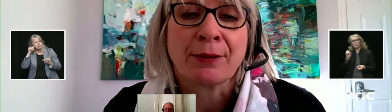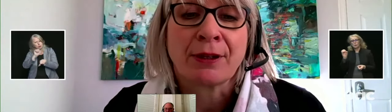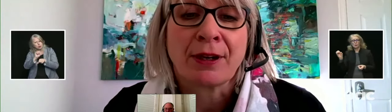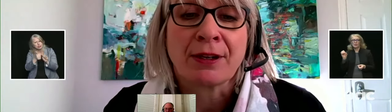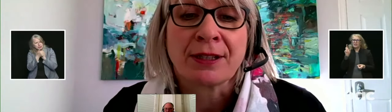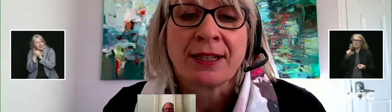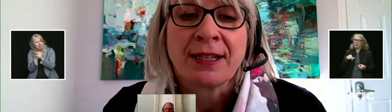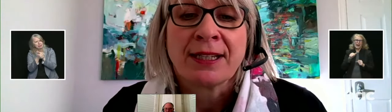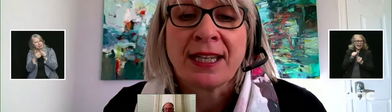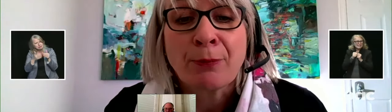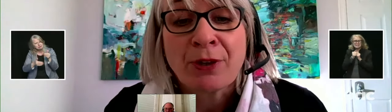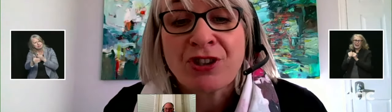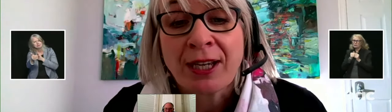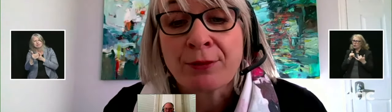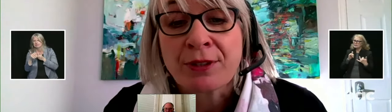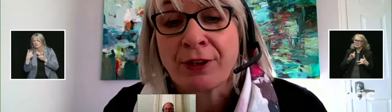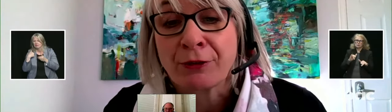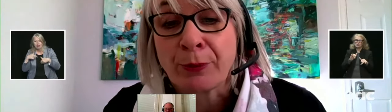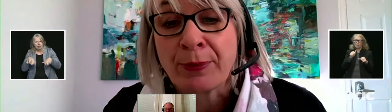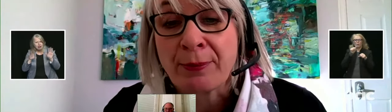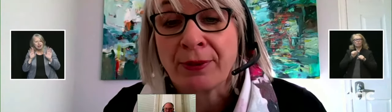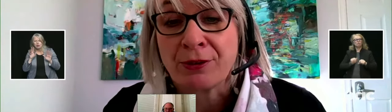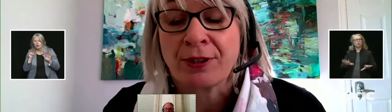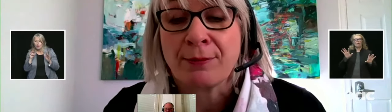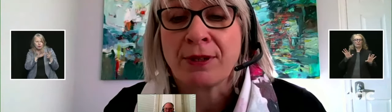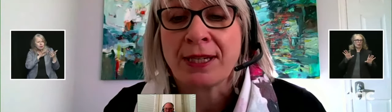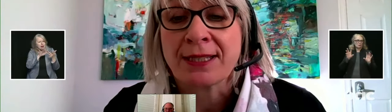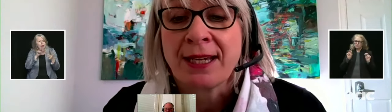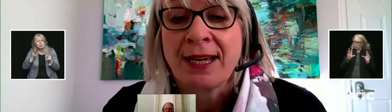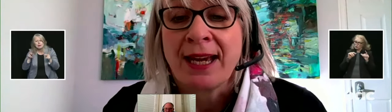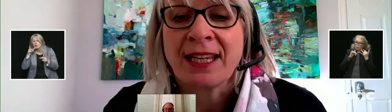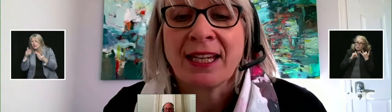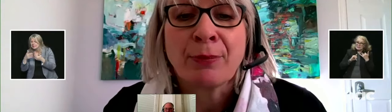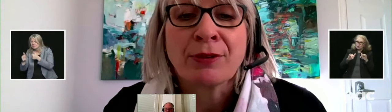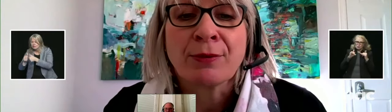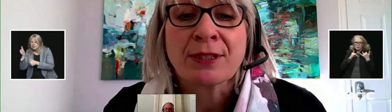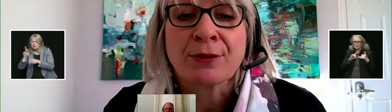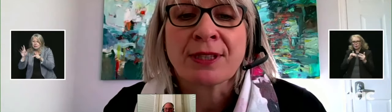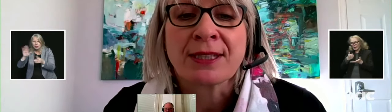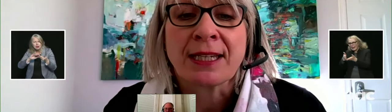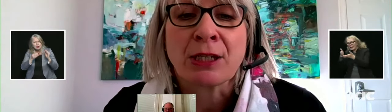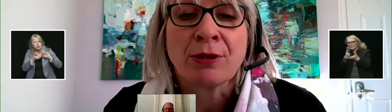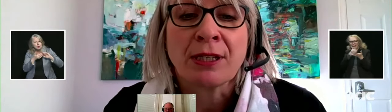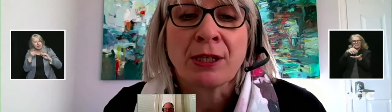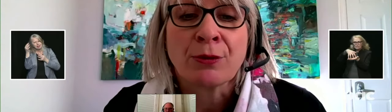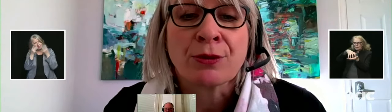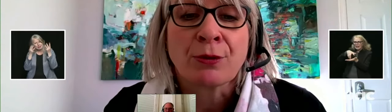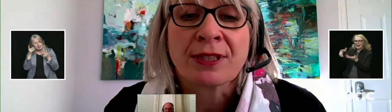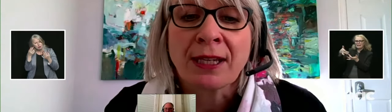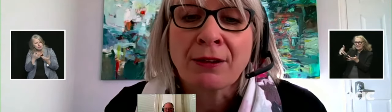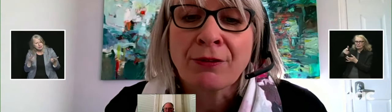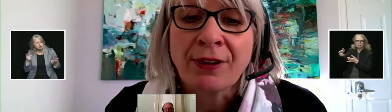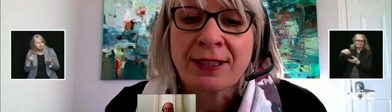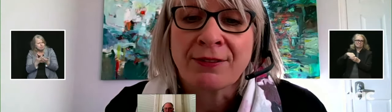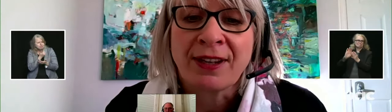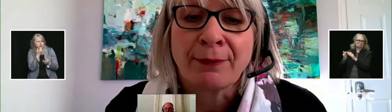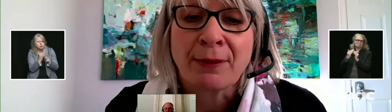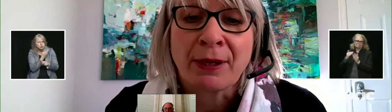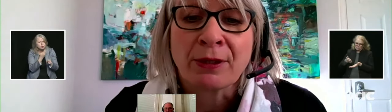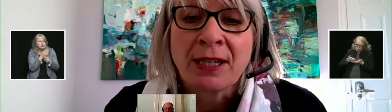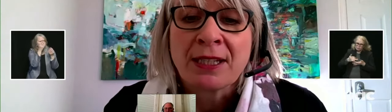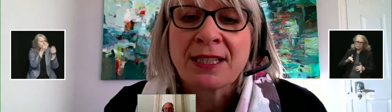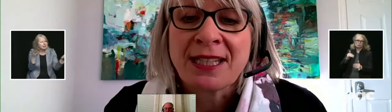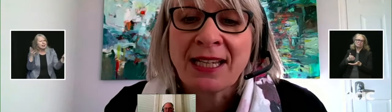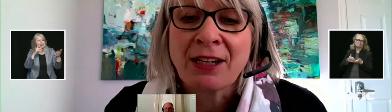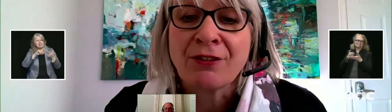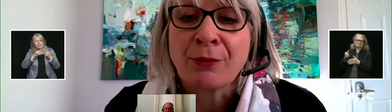to let down our guard. Keep reaching out to vulnerable people in your communities and think about the resources that you can use or tell your friends and family